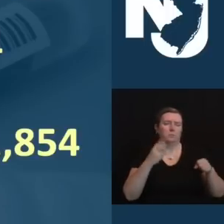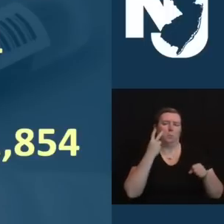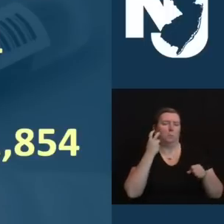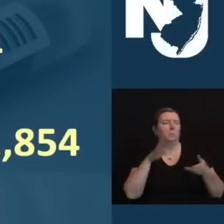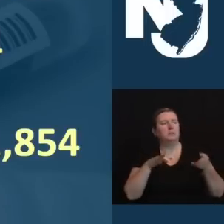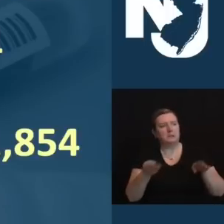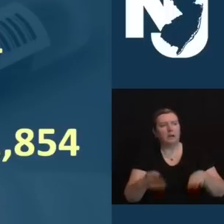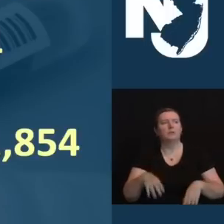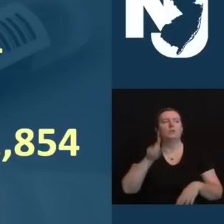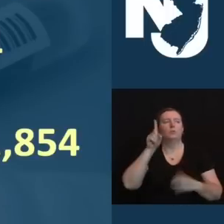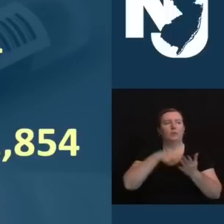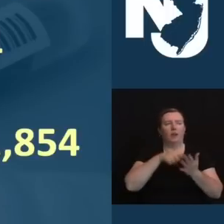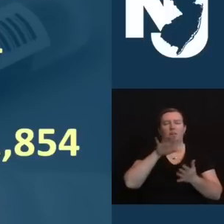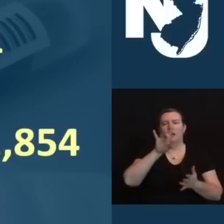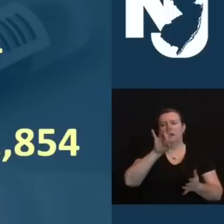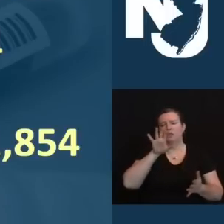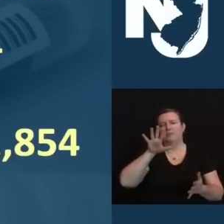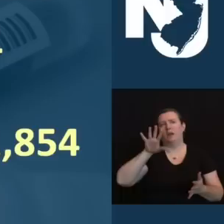remains unchanged at